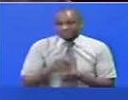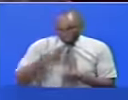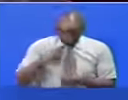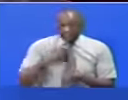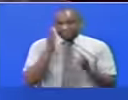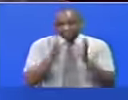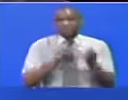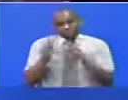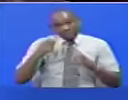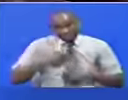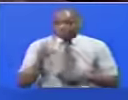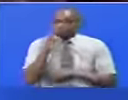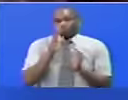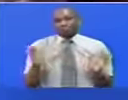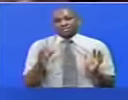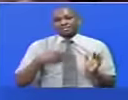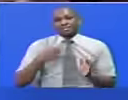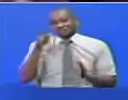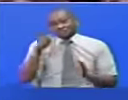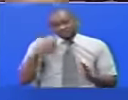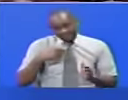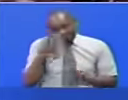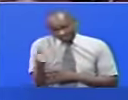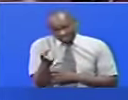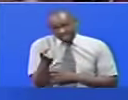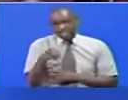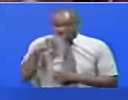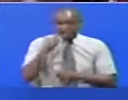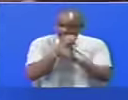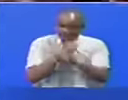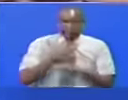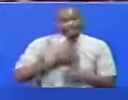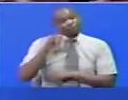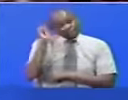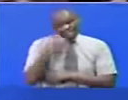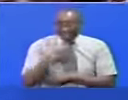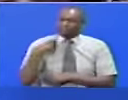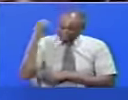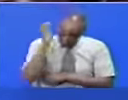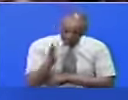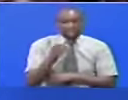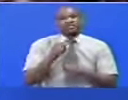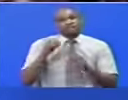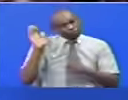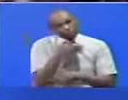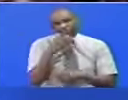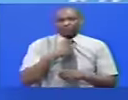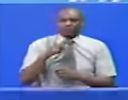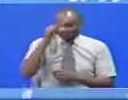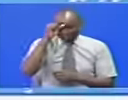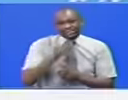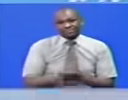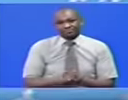competitor is Uhuru Kenyatta. Akona msichana ambaye anataka pale State House, ameshindwa kulinda msichana wa Kenya, mimi nitamngatua mamlakani.